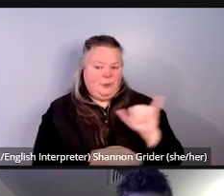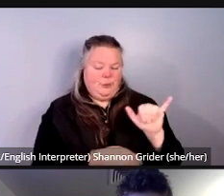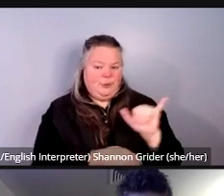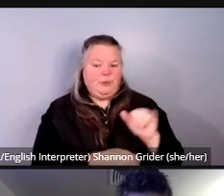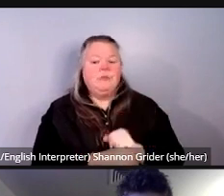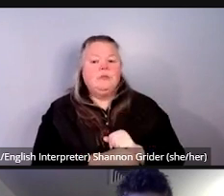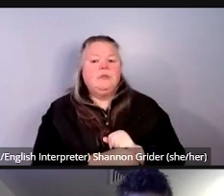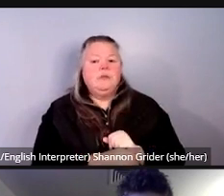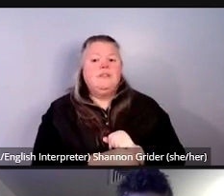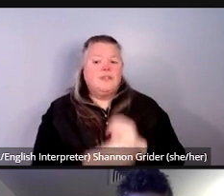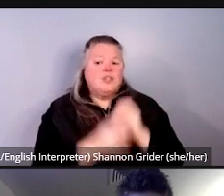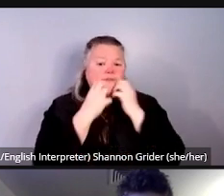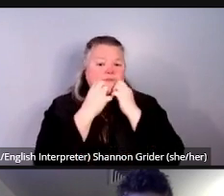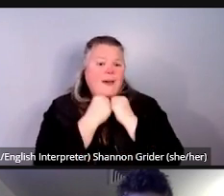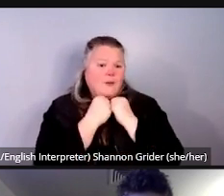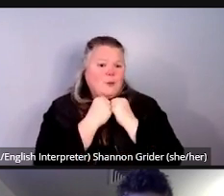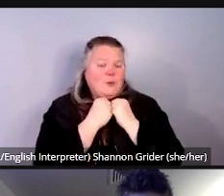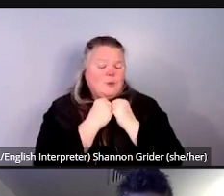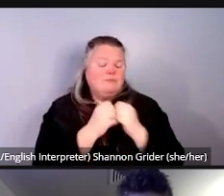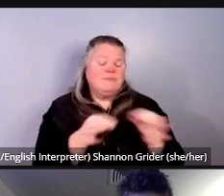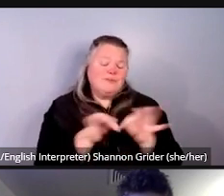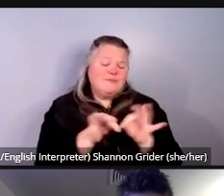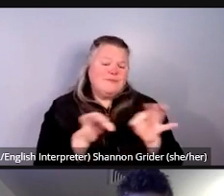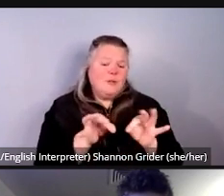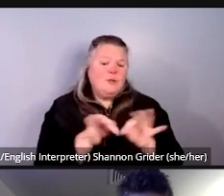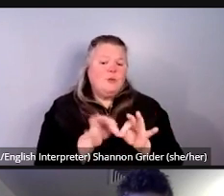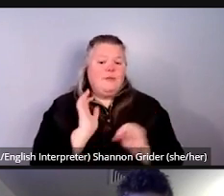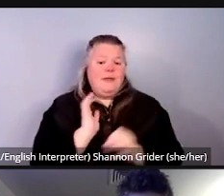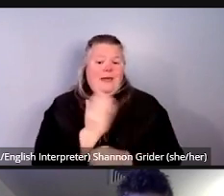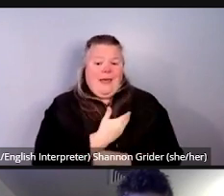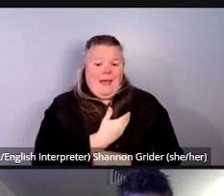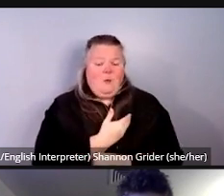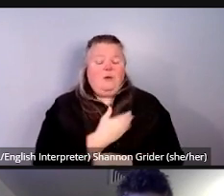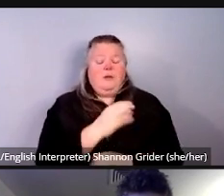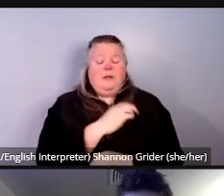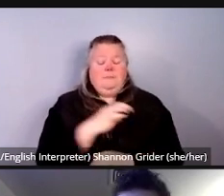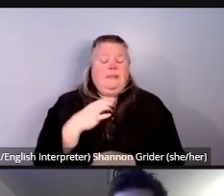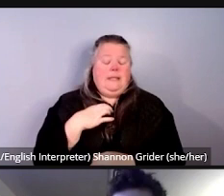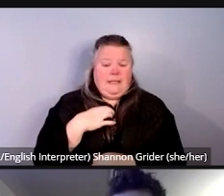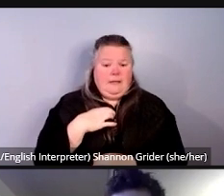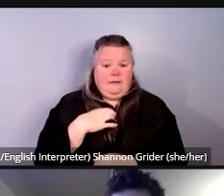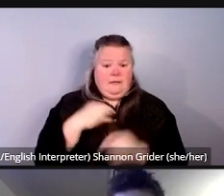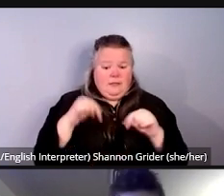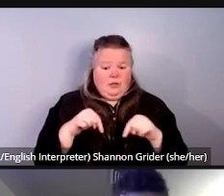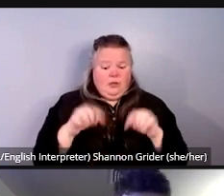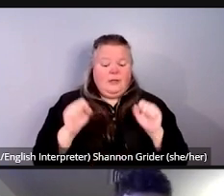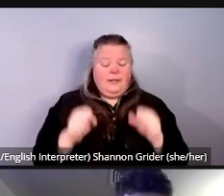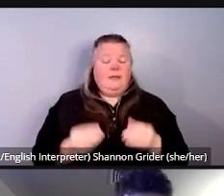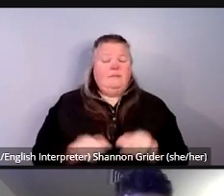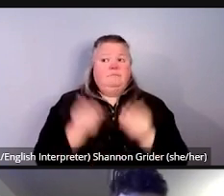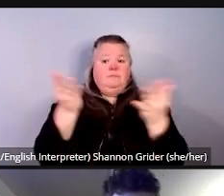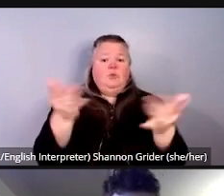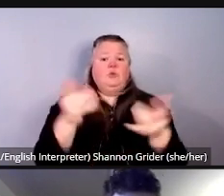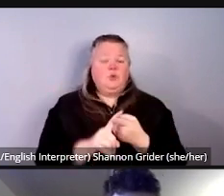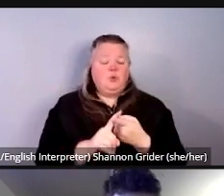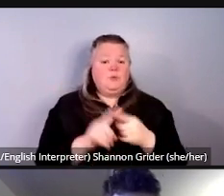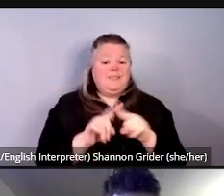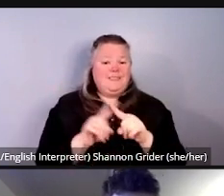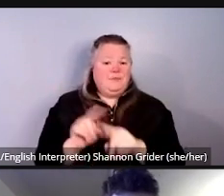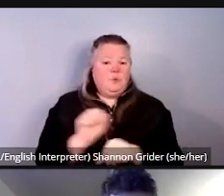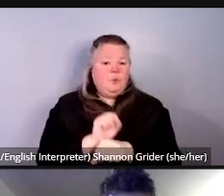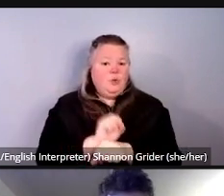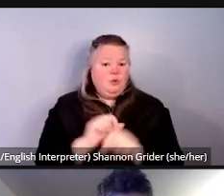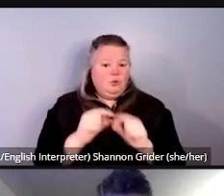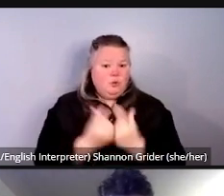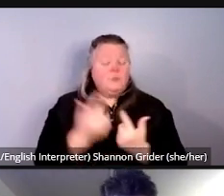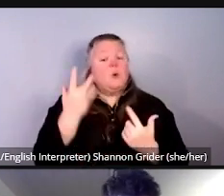real value that our committee can bring to these different work groups in a variety of capacities,